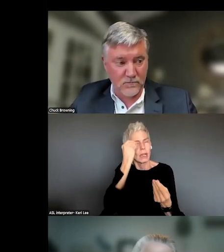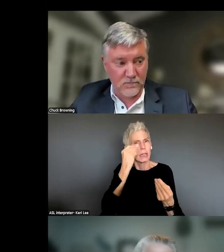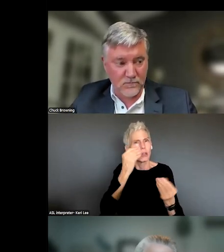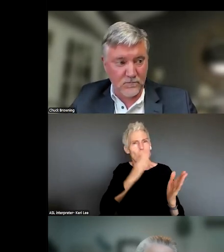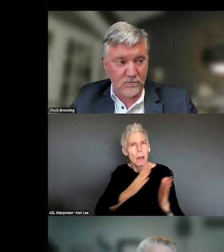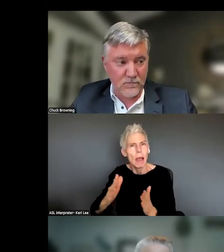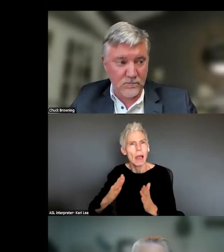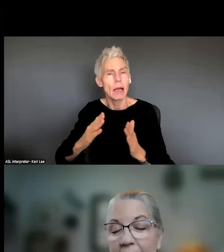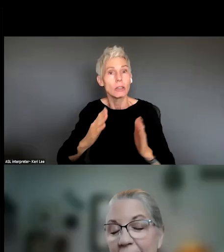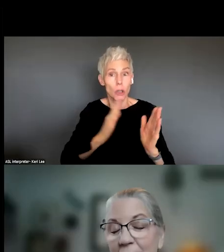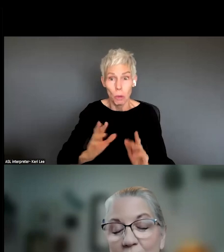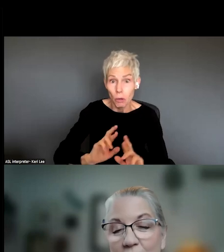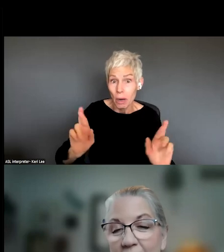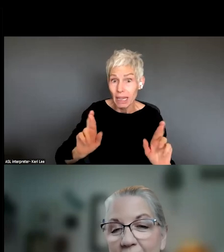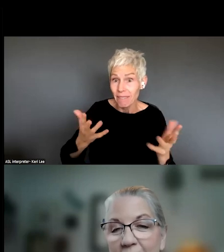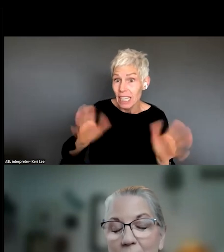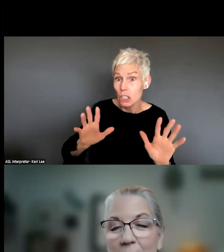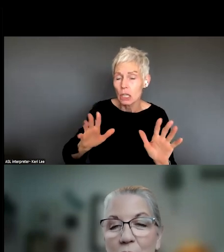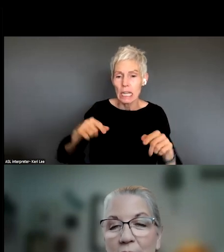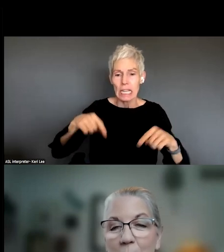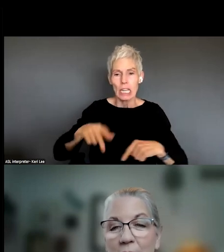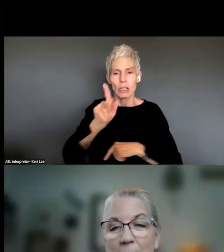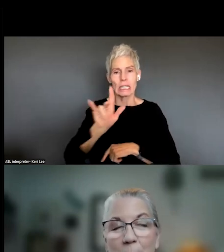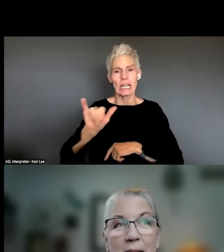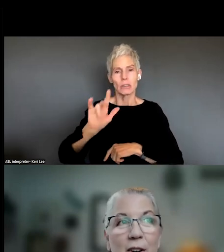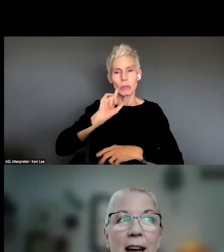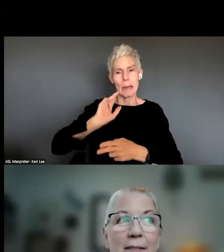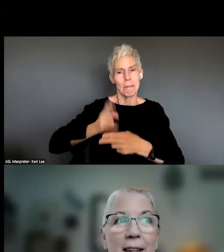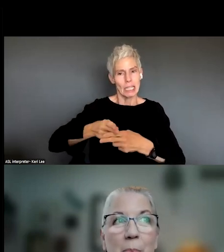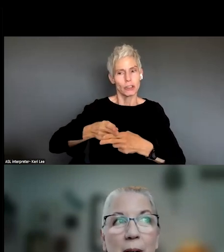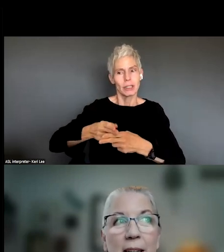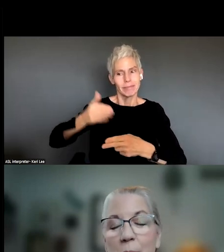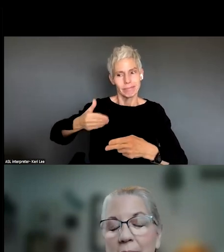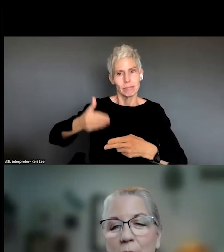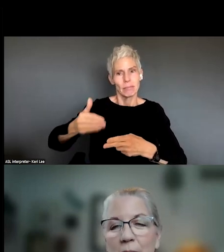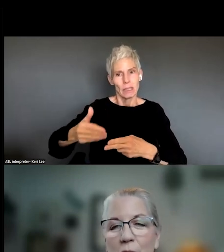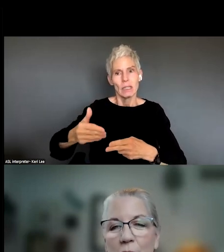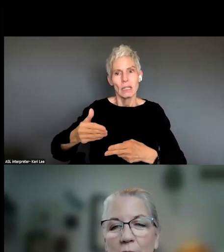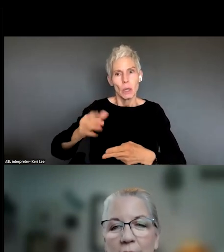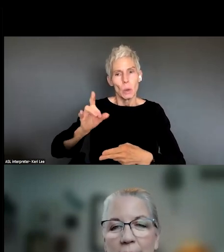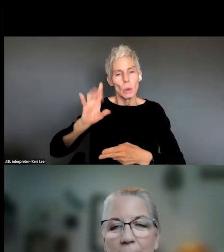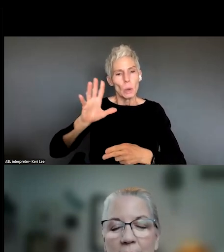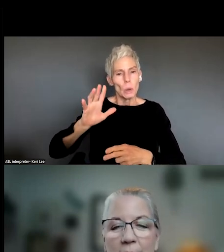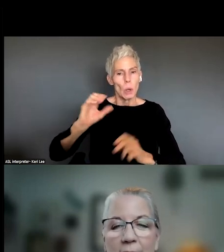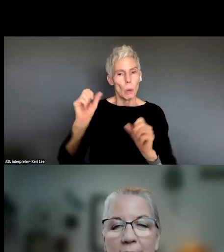and how prepared you are. You know, here in Kentucky, it's been mentioned a couple times, we are having a pretty dramatic